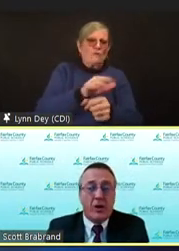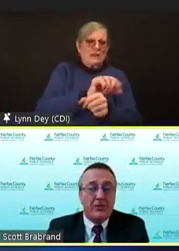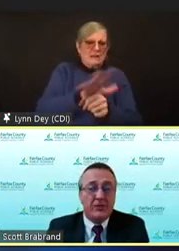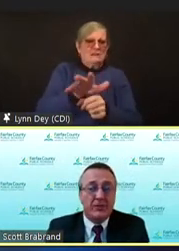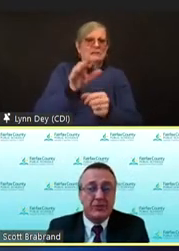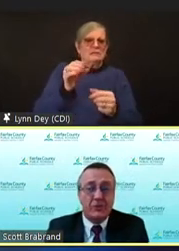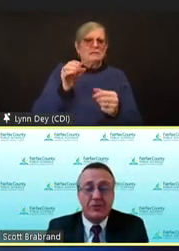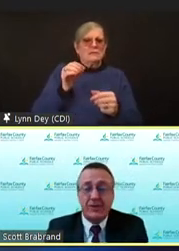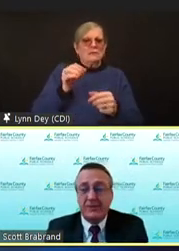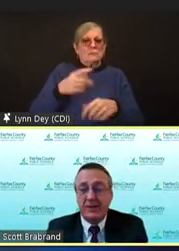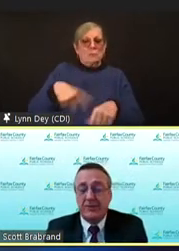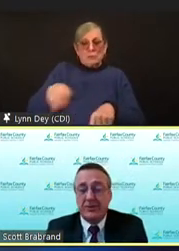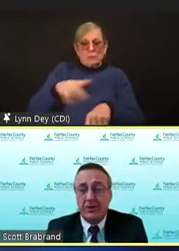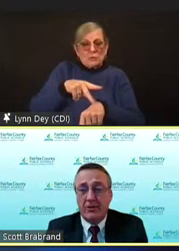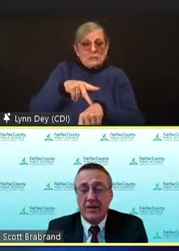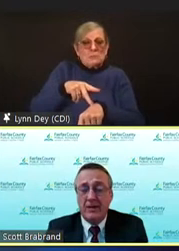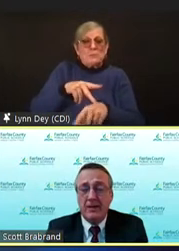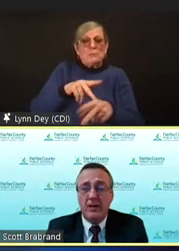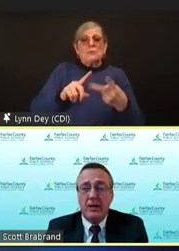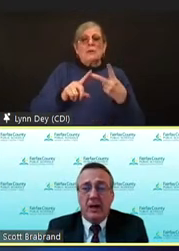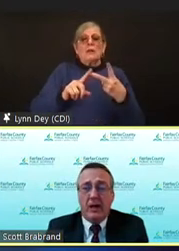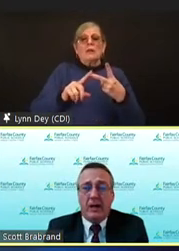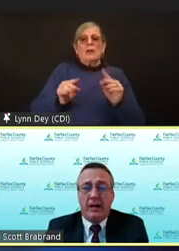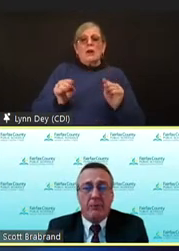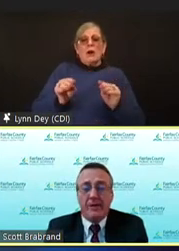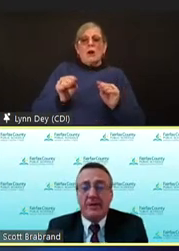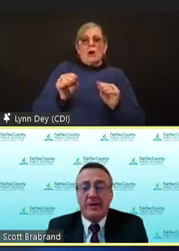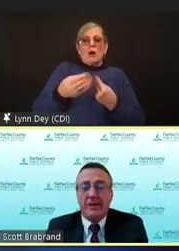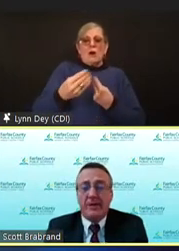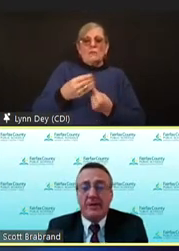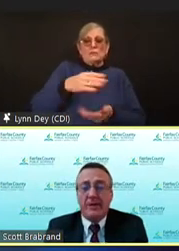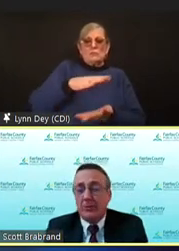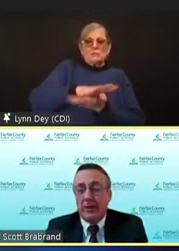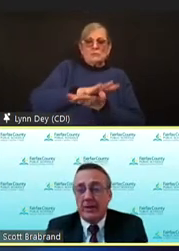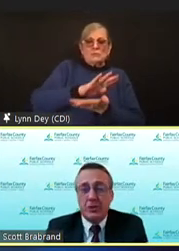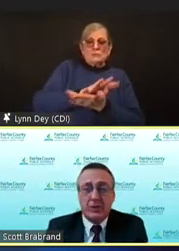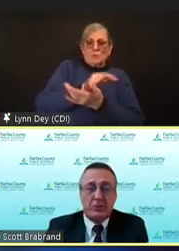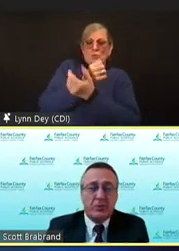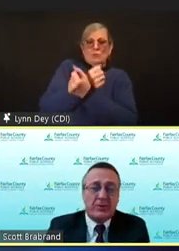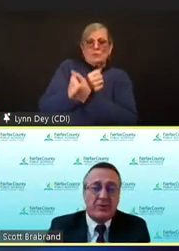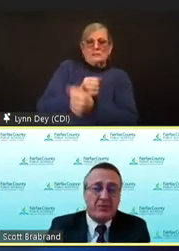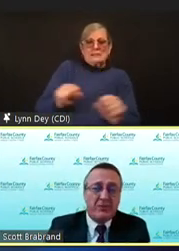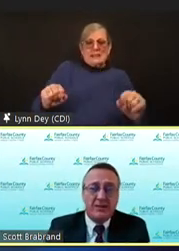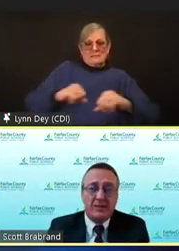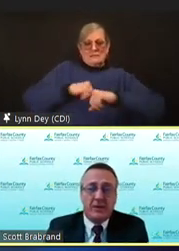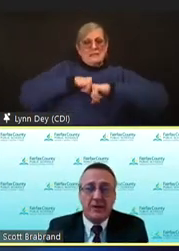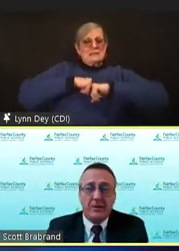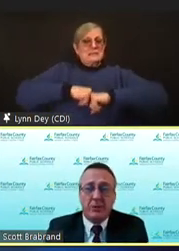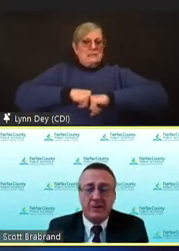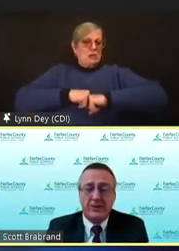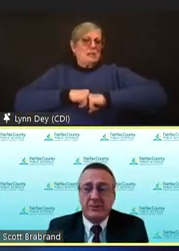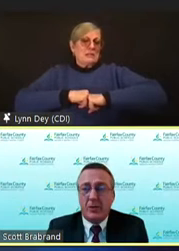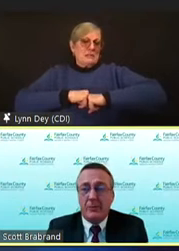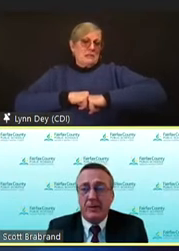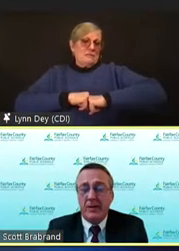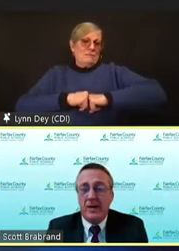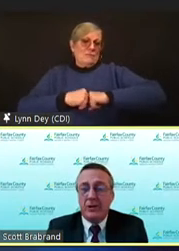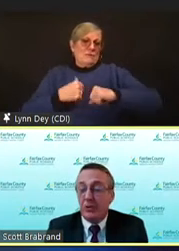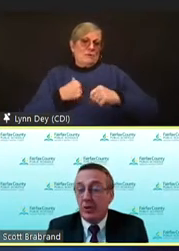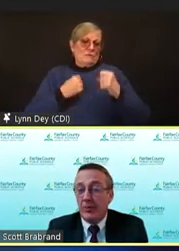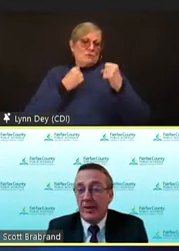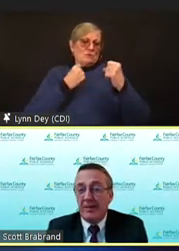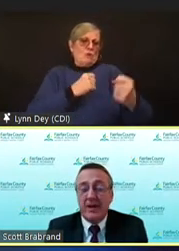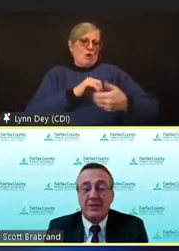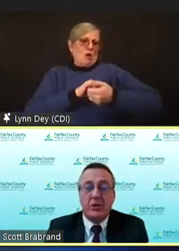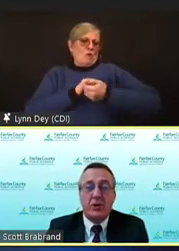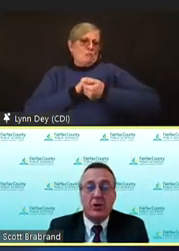our Office of School Safety and Security, and we continue to have strong relationships with our Fairfax County Police Department. As